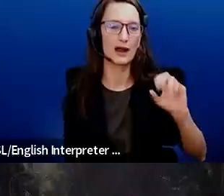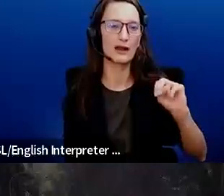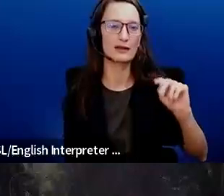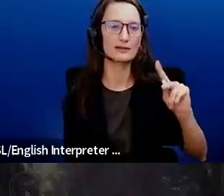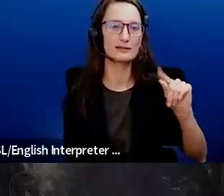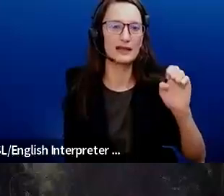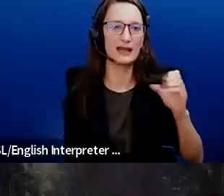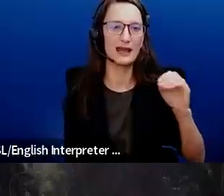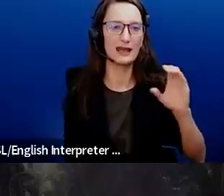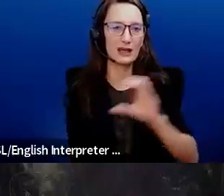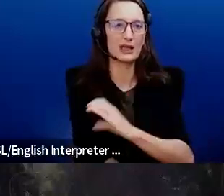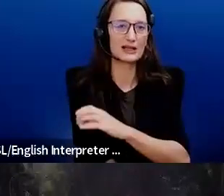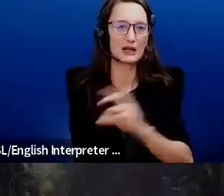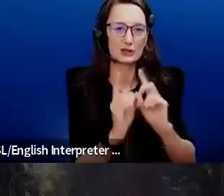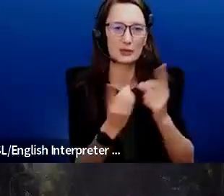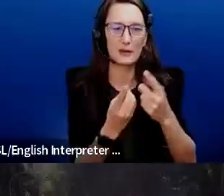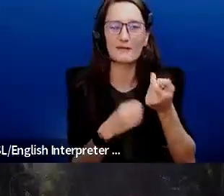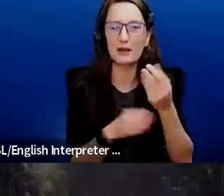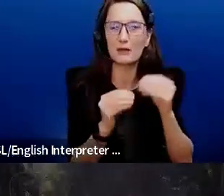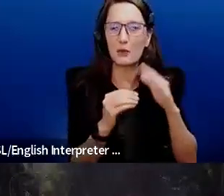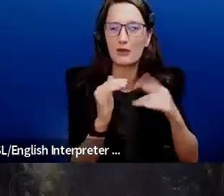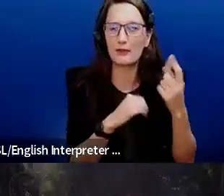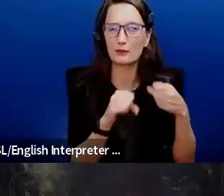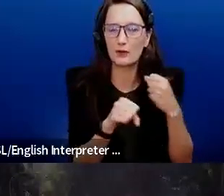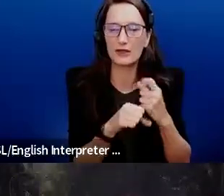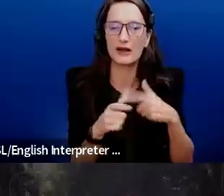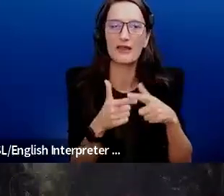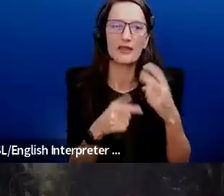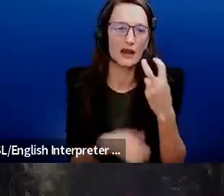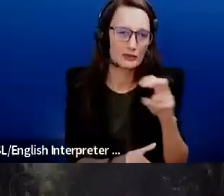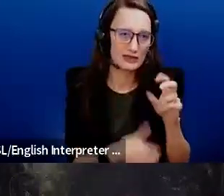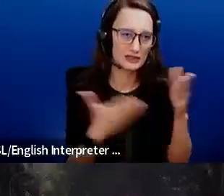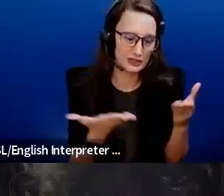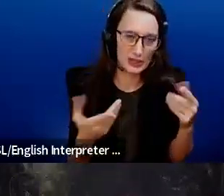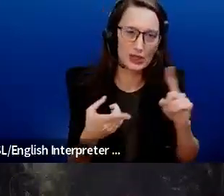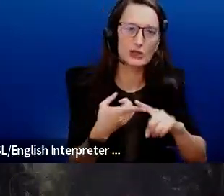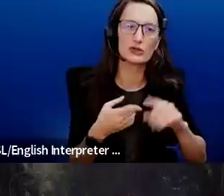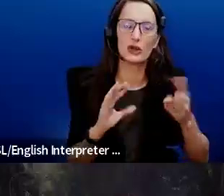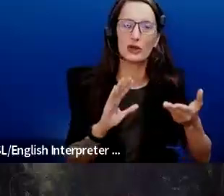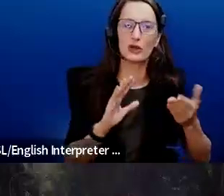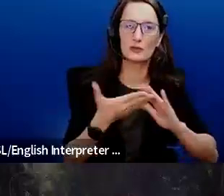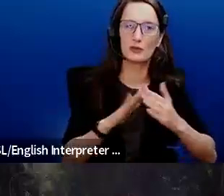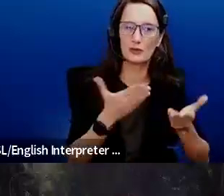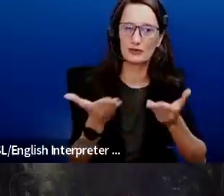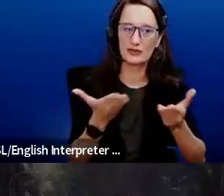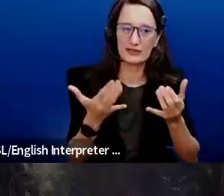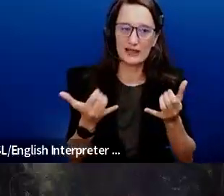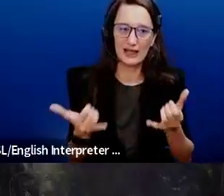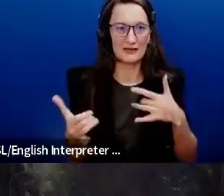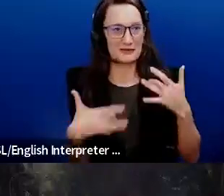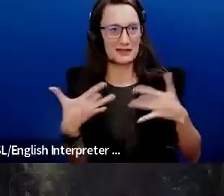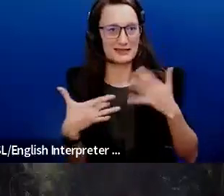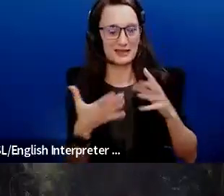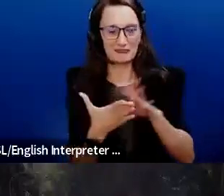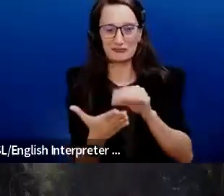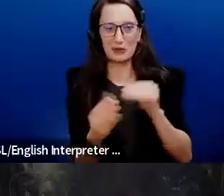department for a little over a year. And then I transitioned over here to community services, and I'm excited to learn more